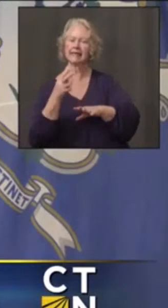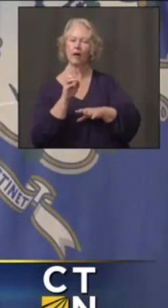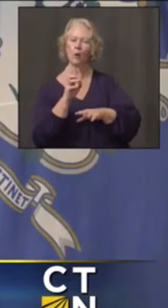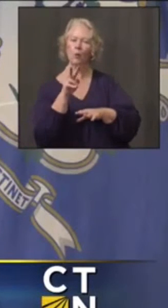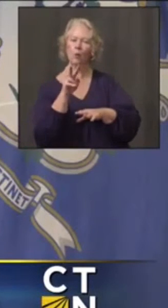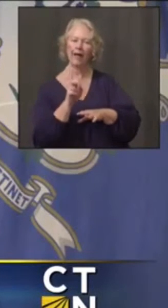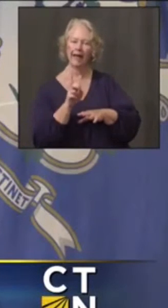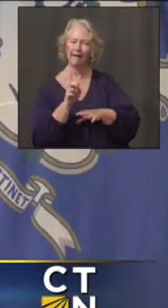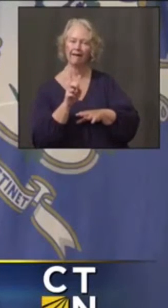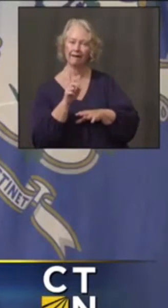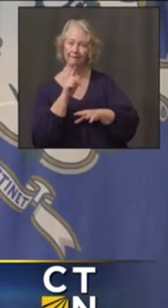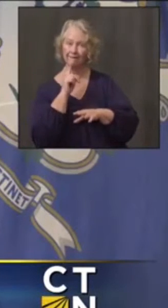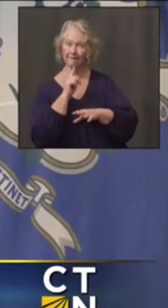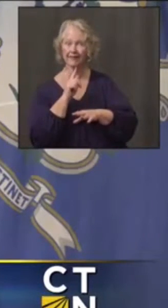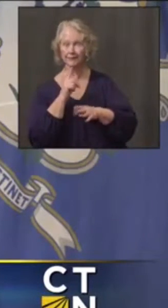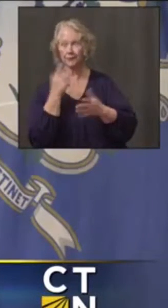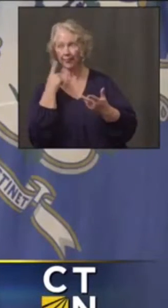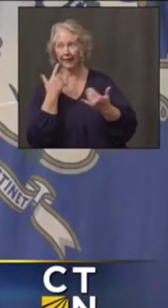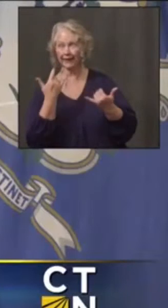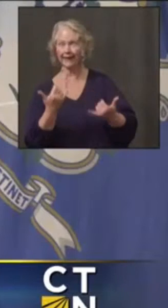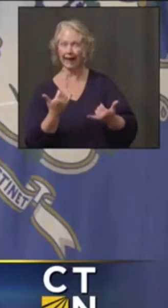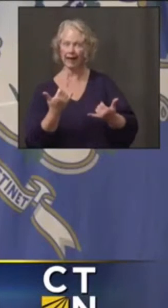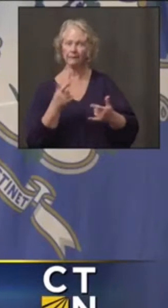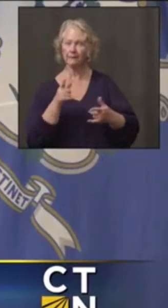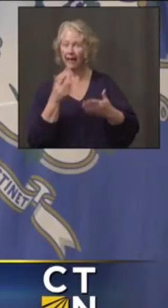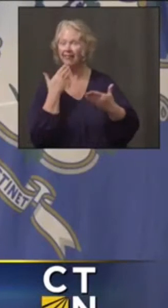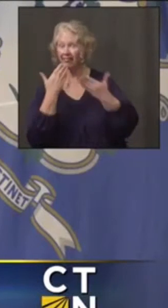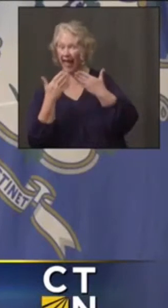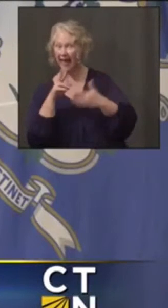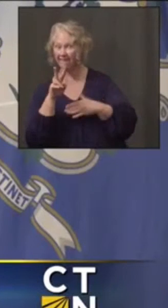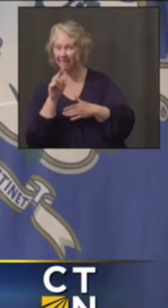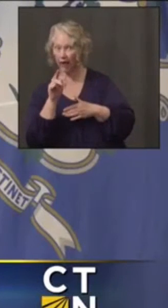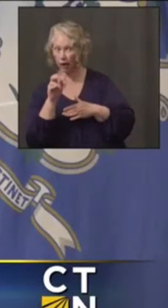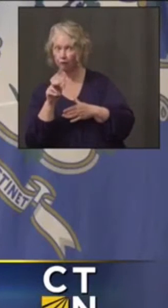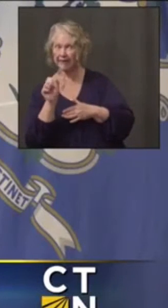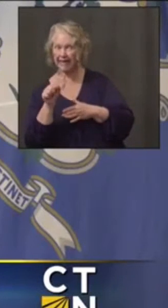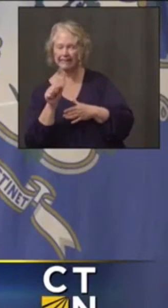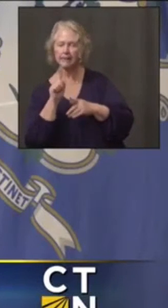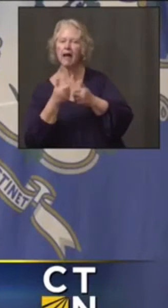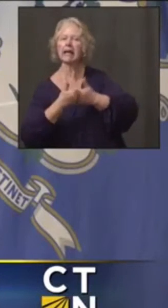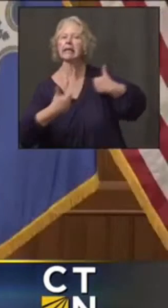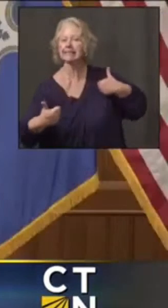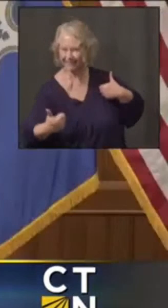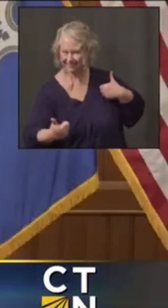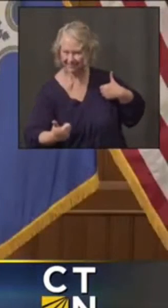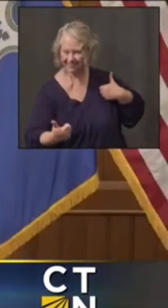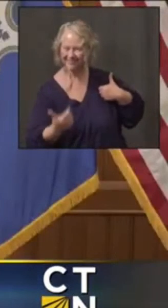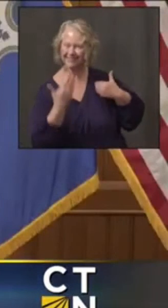second wave now. So thank a veteran, but thank them from a social distance. Thank you, everybody.